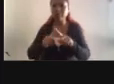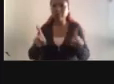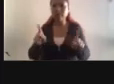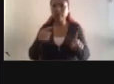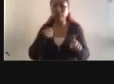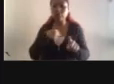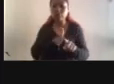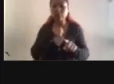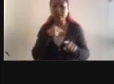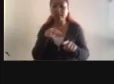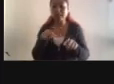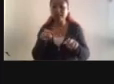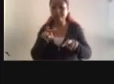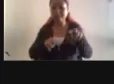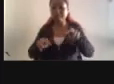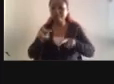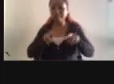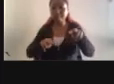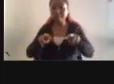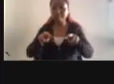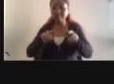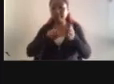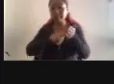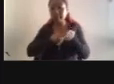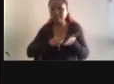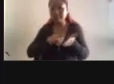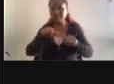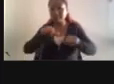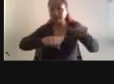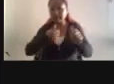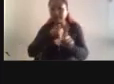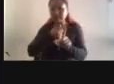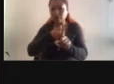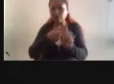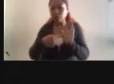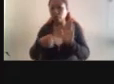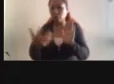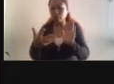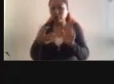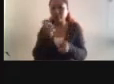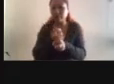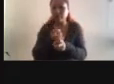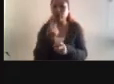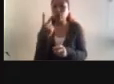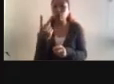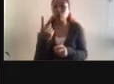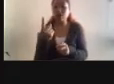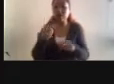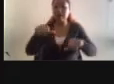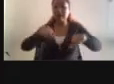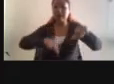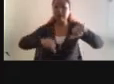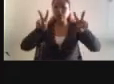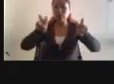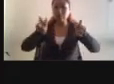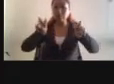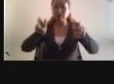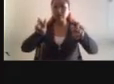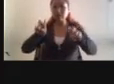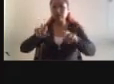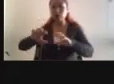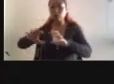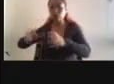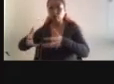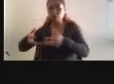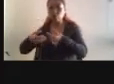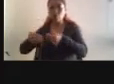at, what does the science show us? We know it's very difficult. This is probably the one scientific topic that the crew office, both men and